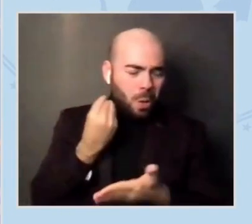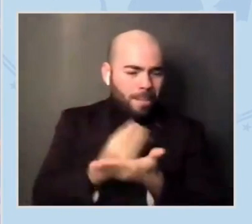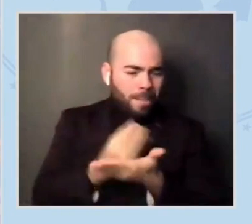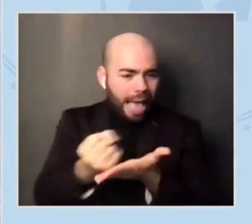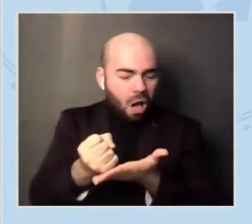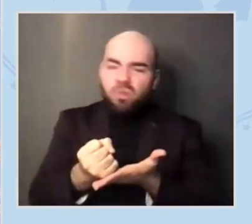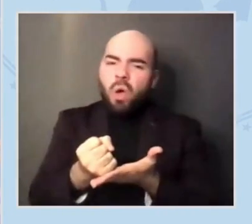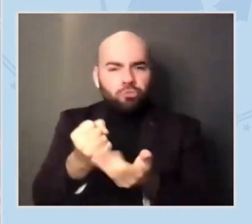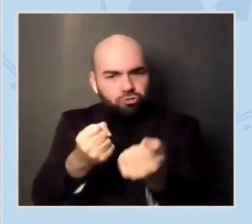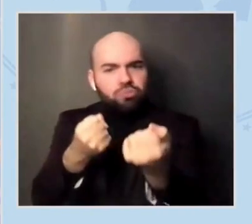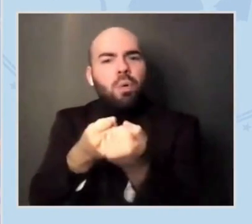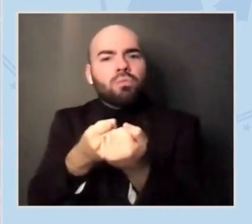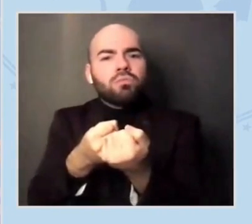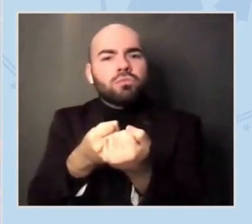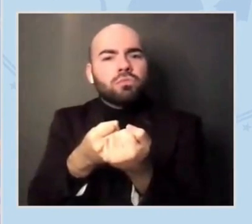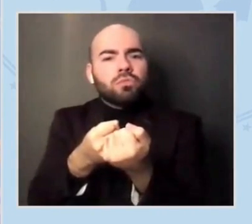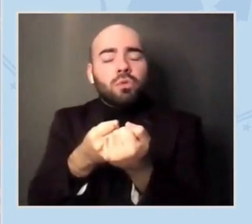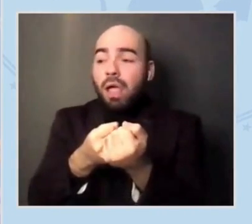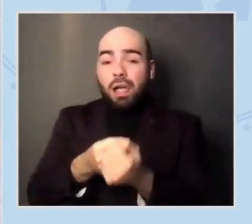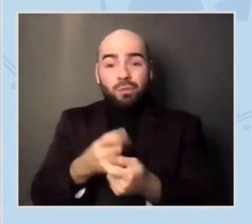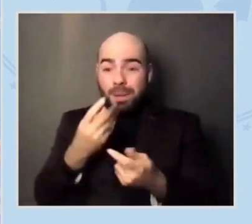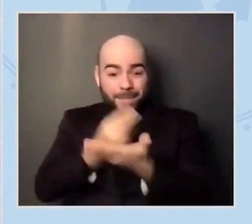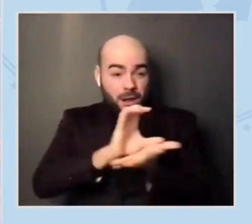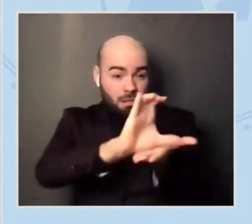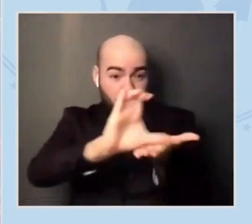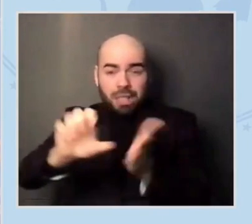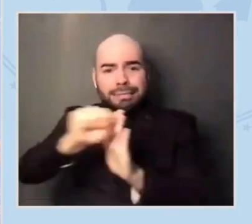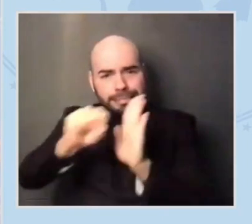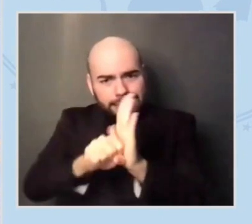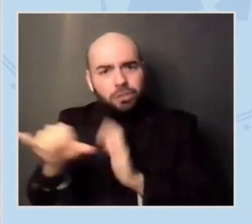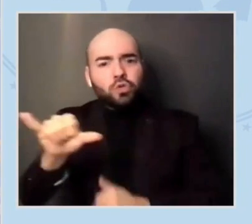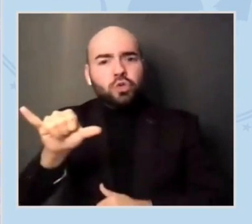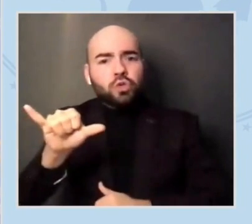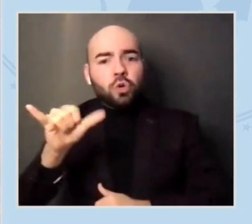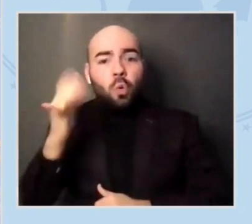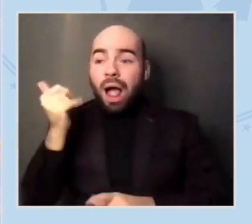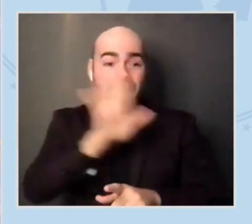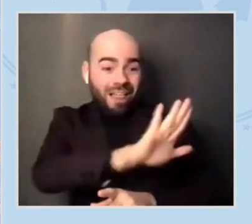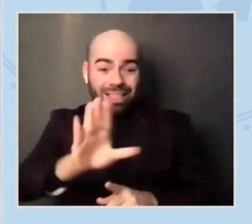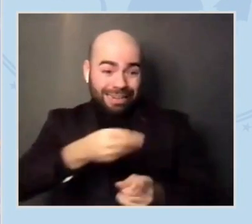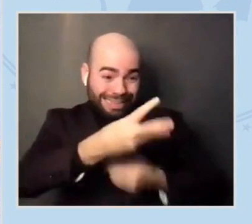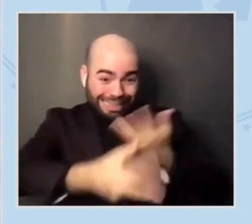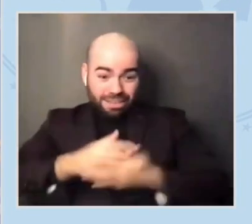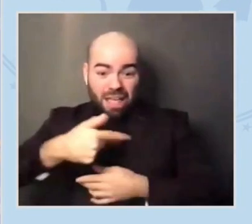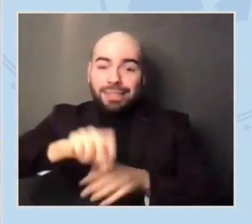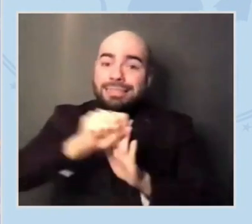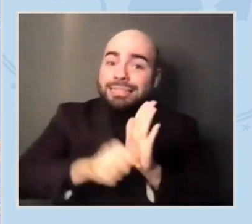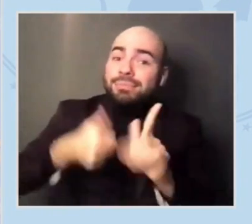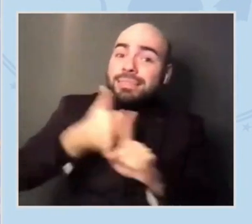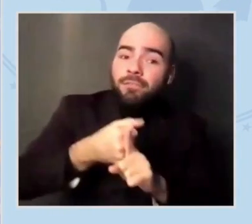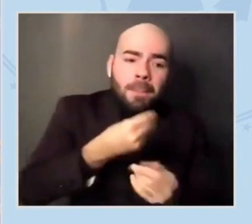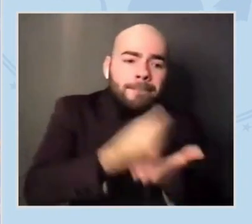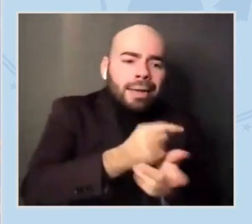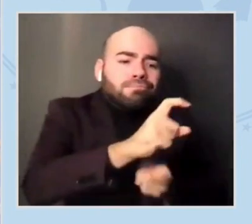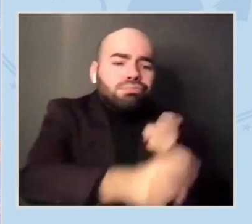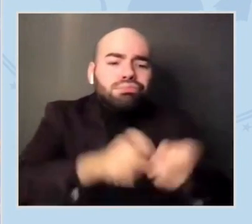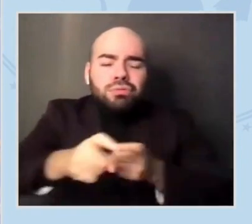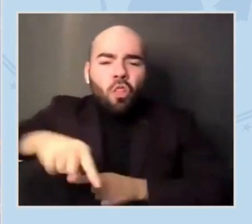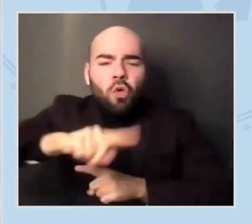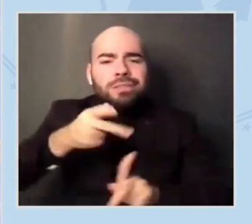the frontline workers on those jobs can stay in the jobs. You know, the founders are pretty smart. I could have gotten this lesson from